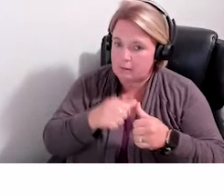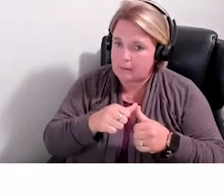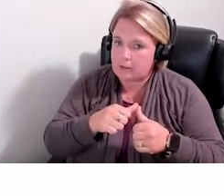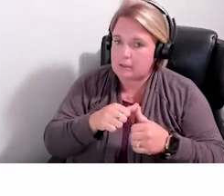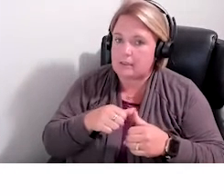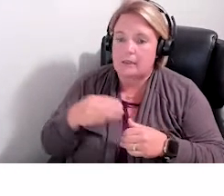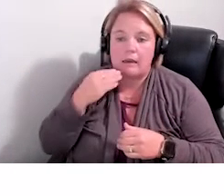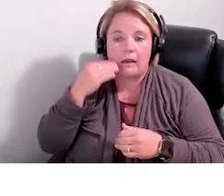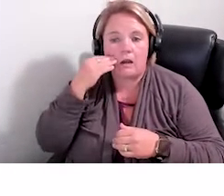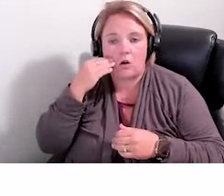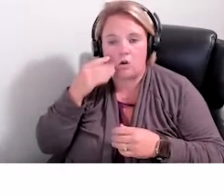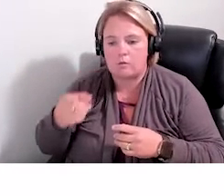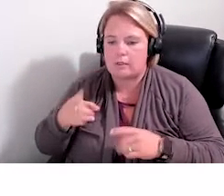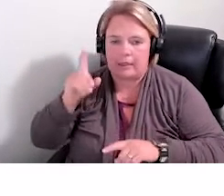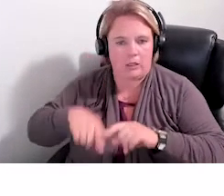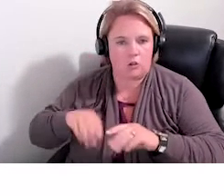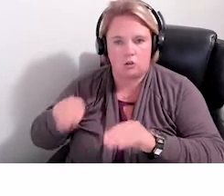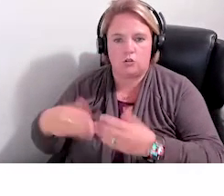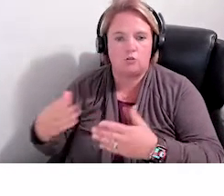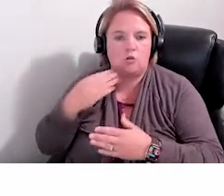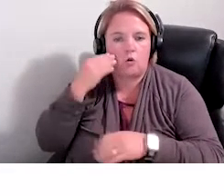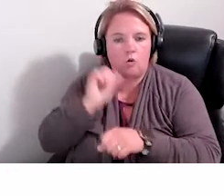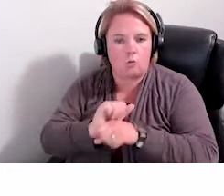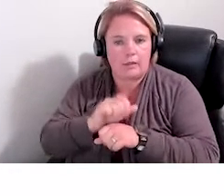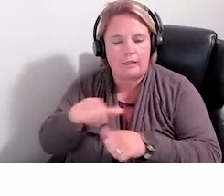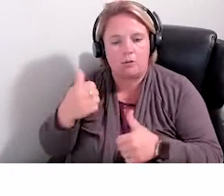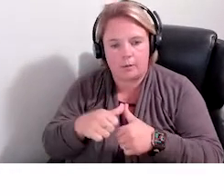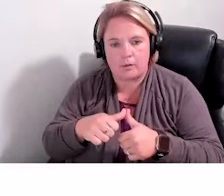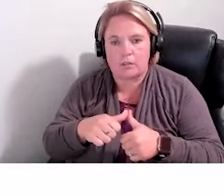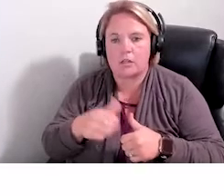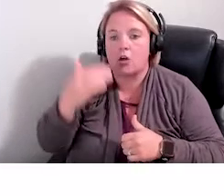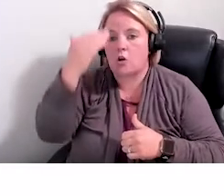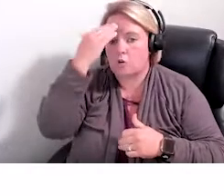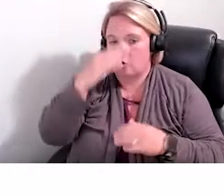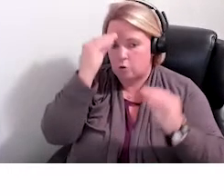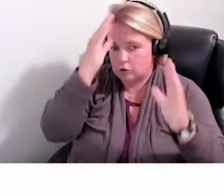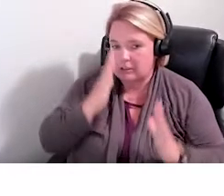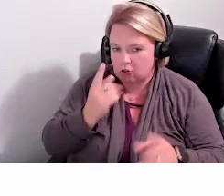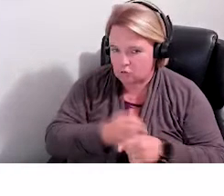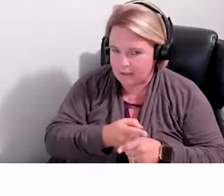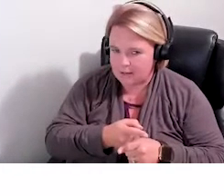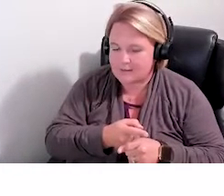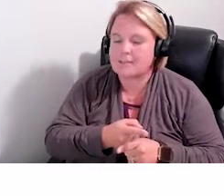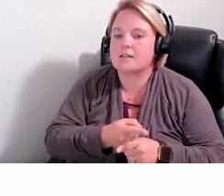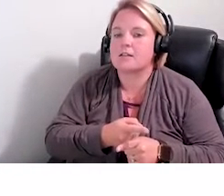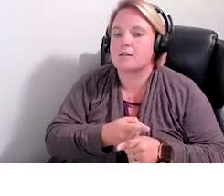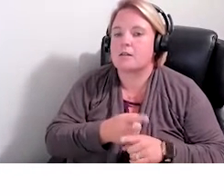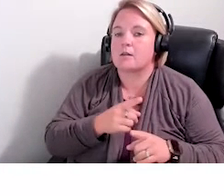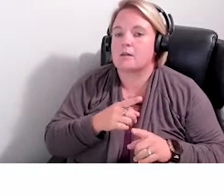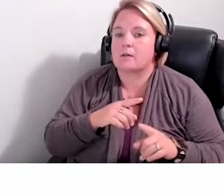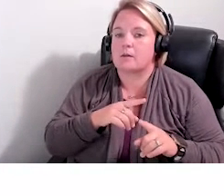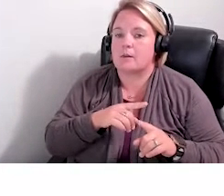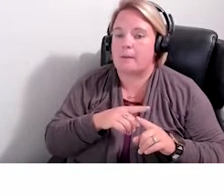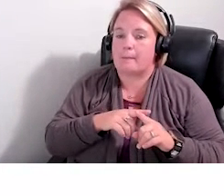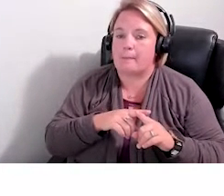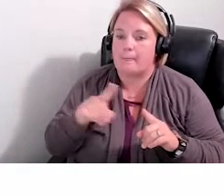home, couldn't turn in his homework, so he remembered what I said to him, get to know your instructors, right? One thing I didn't mention is, and it